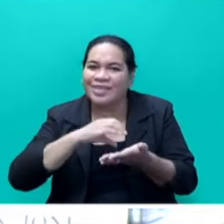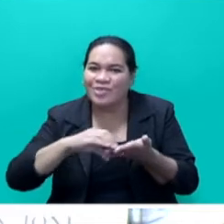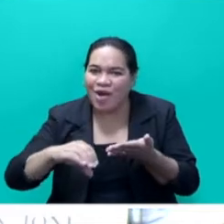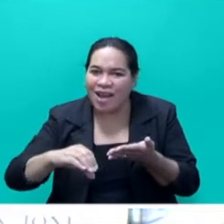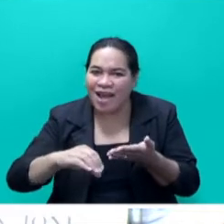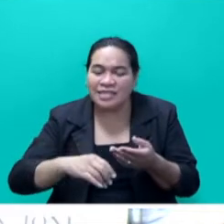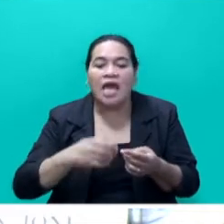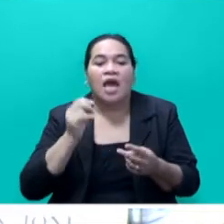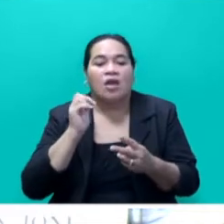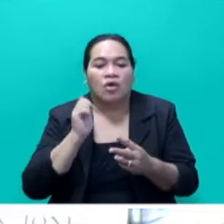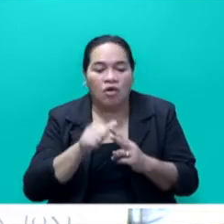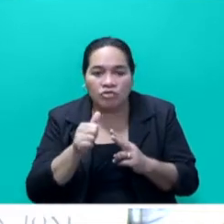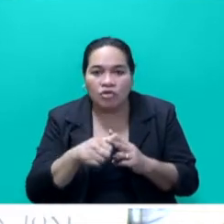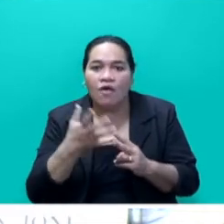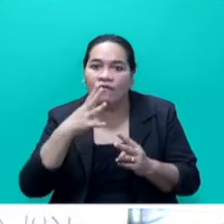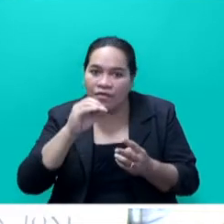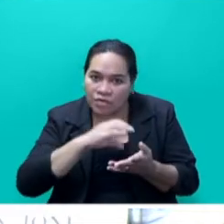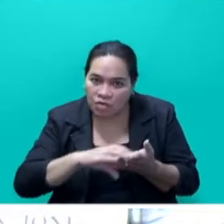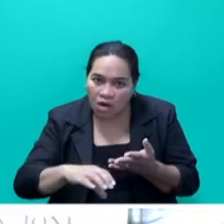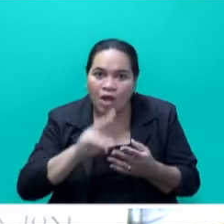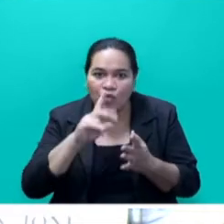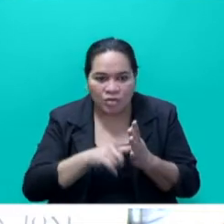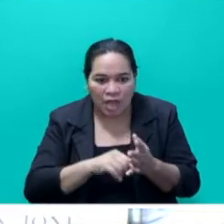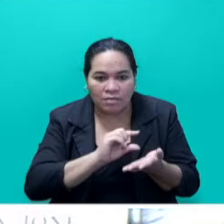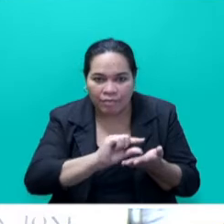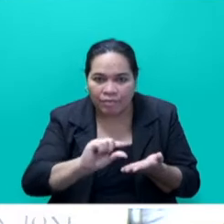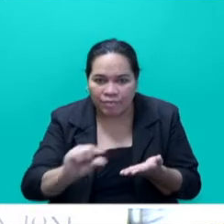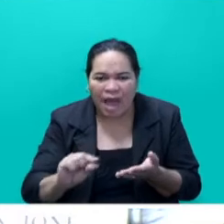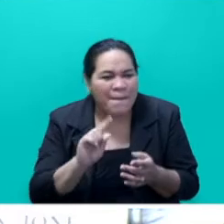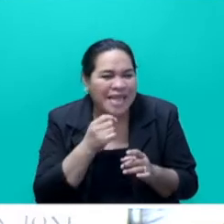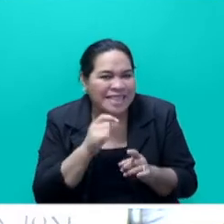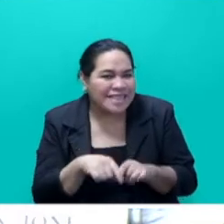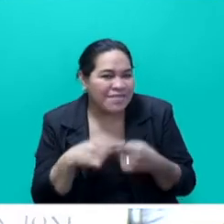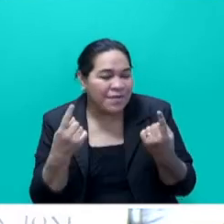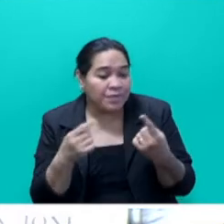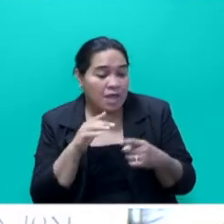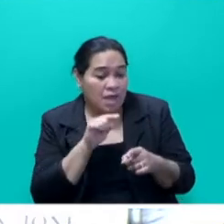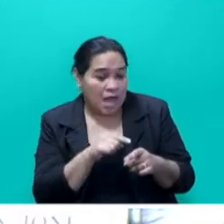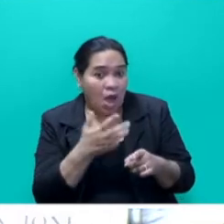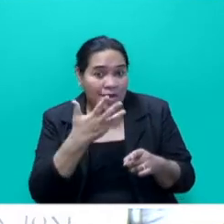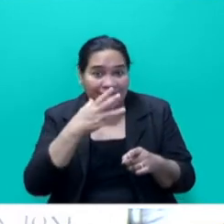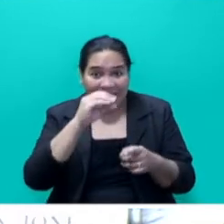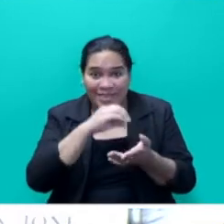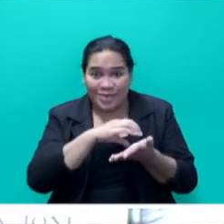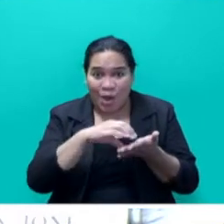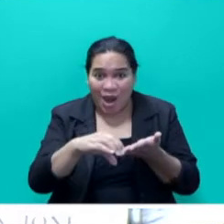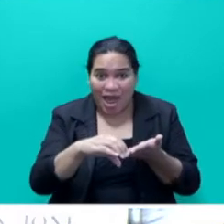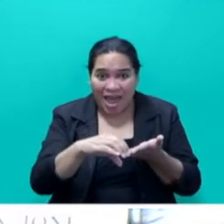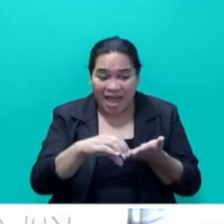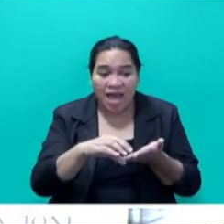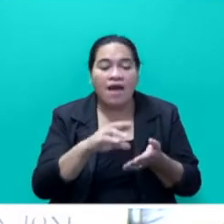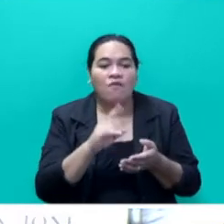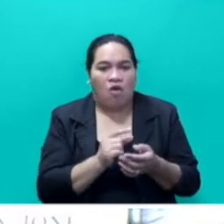of $50 assistance. Just a point of difference, Mr. Speaker, sir, when we had the $90 rollout, it was